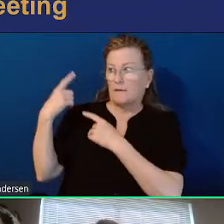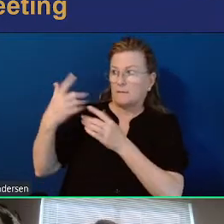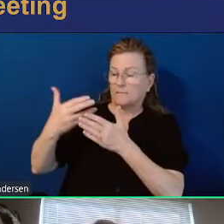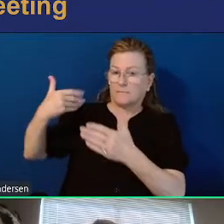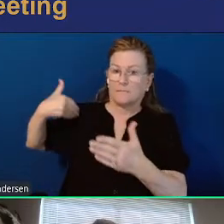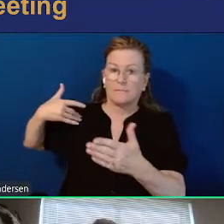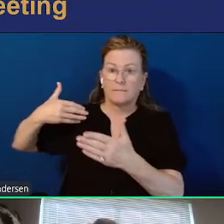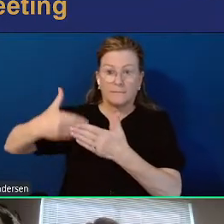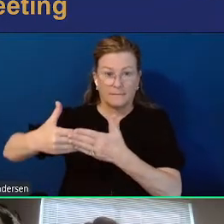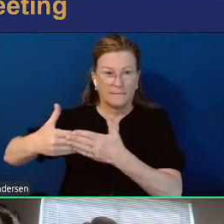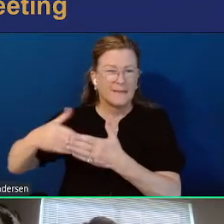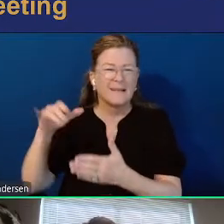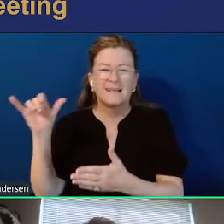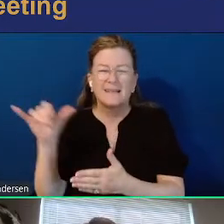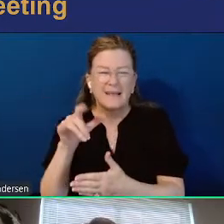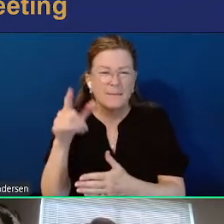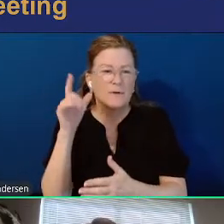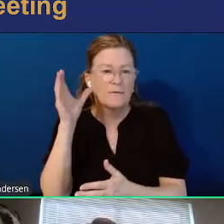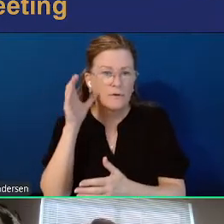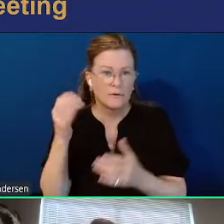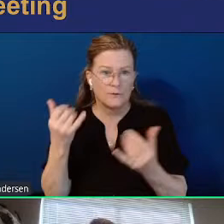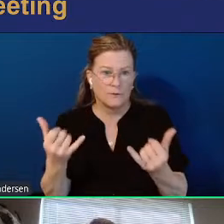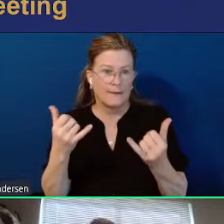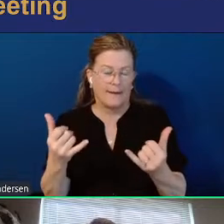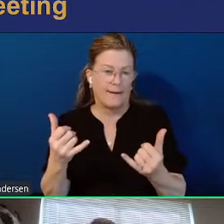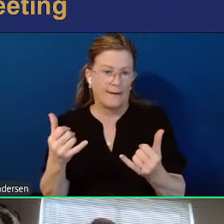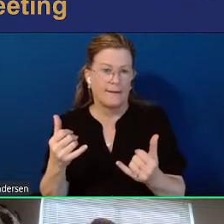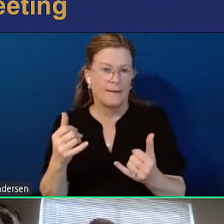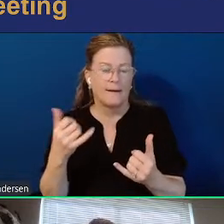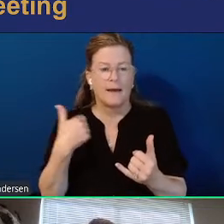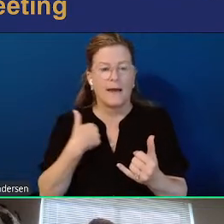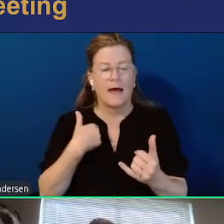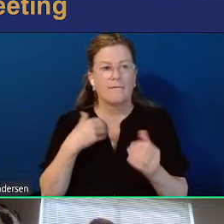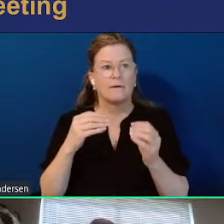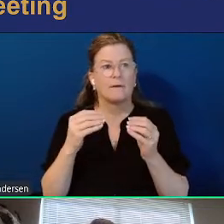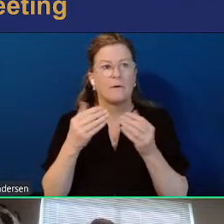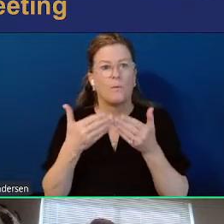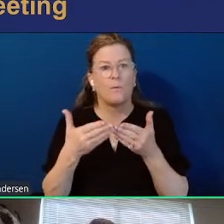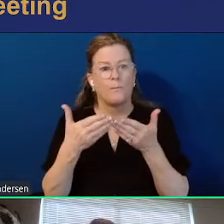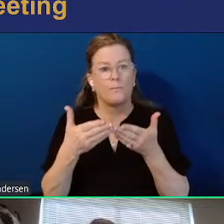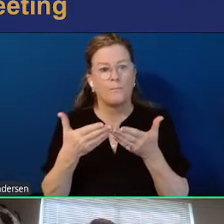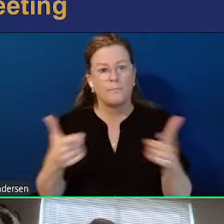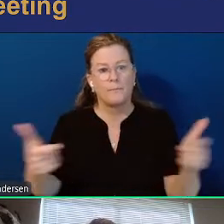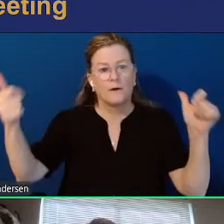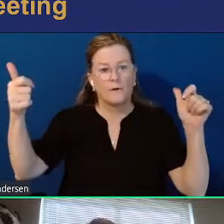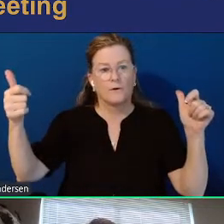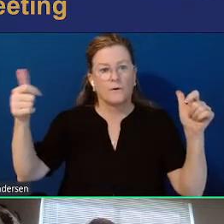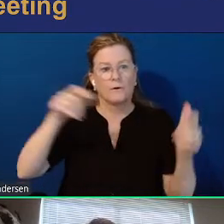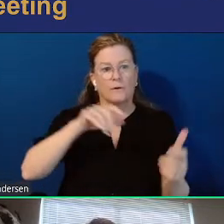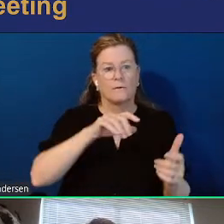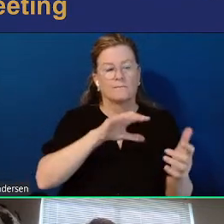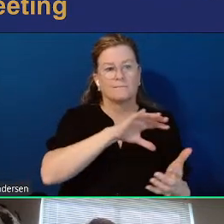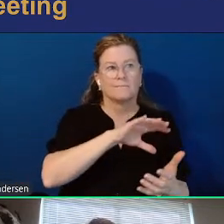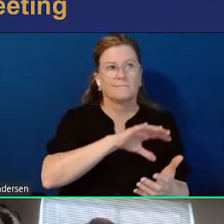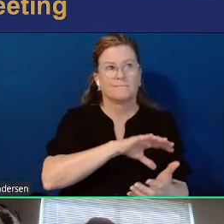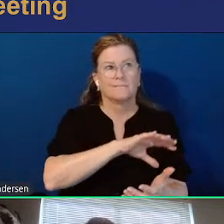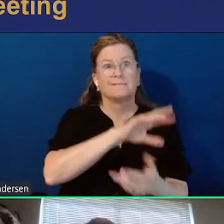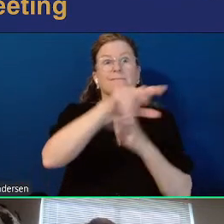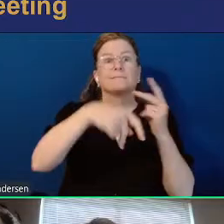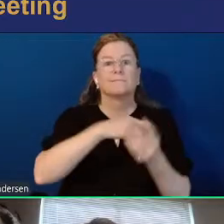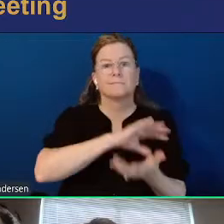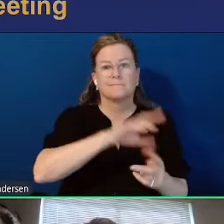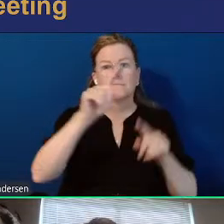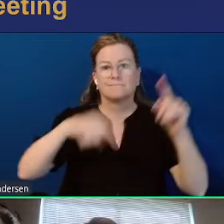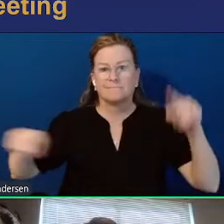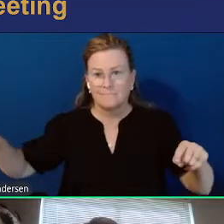opportunities, much like the ones you've heard discussed here today. There's a much wider swath of activities that are provided across the